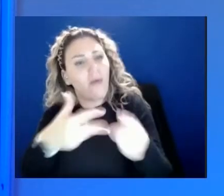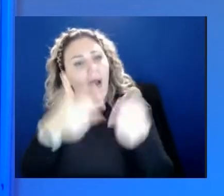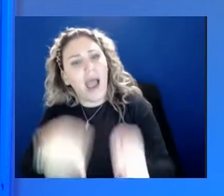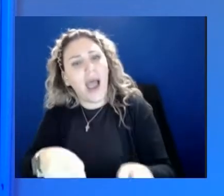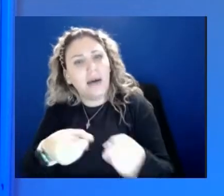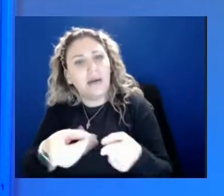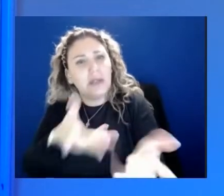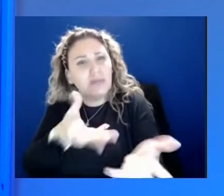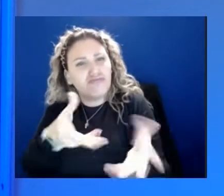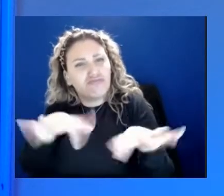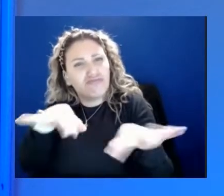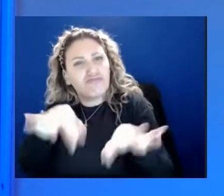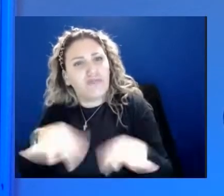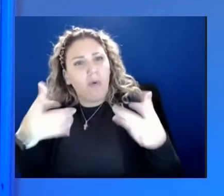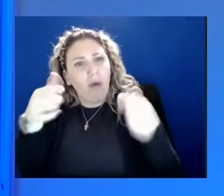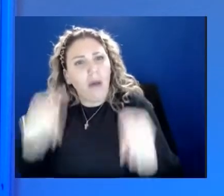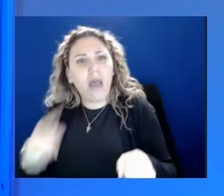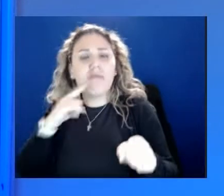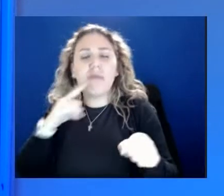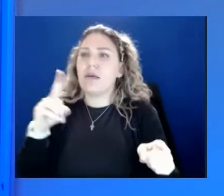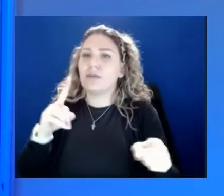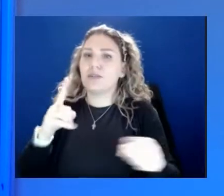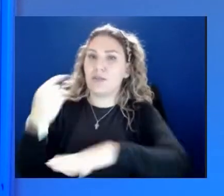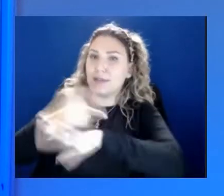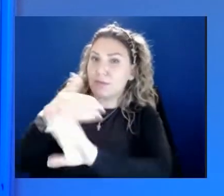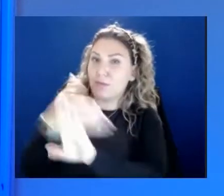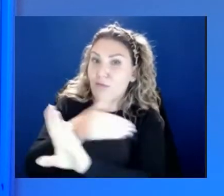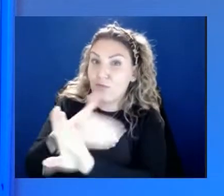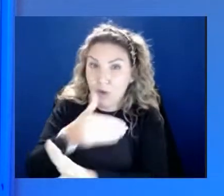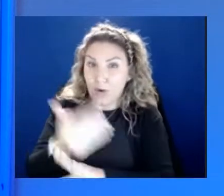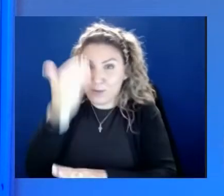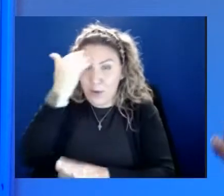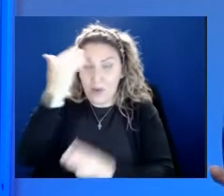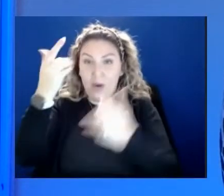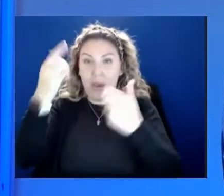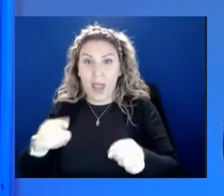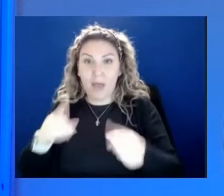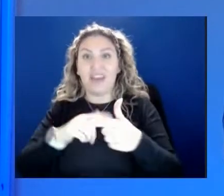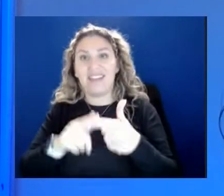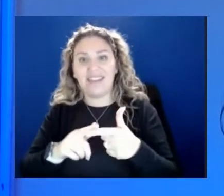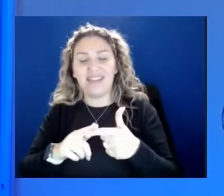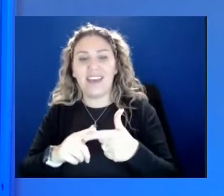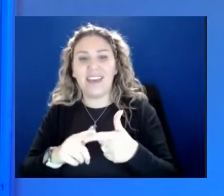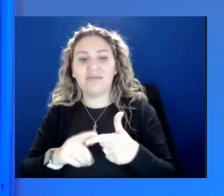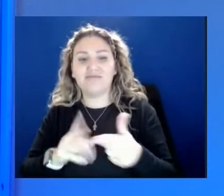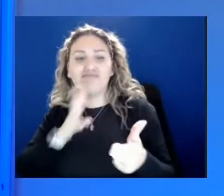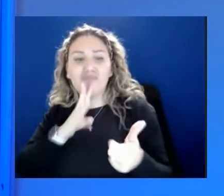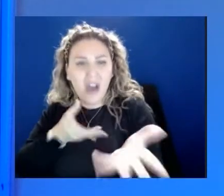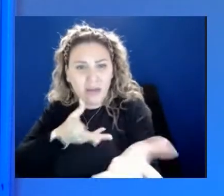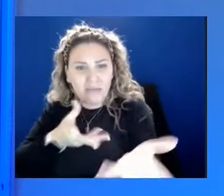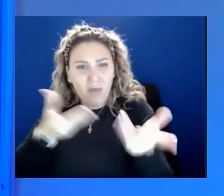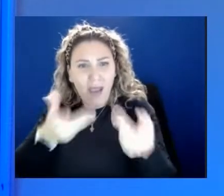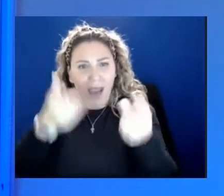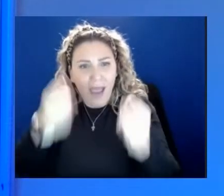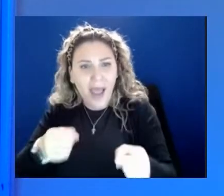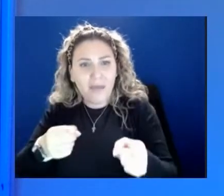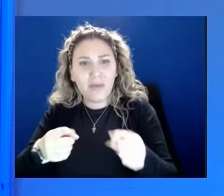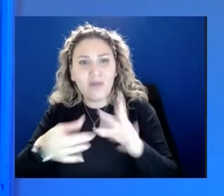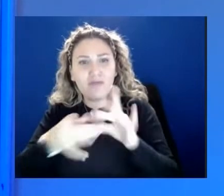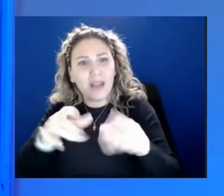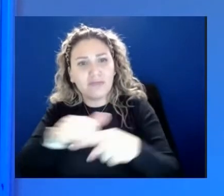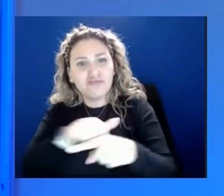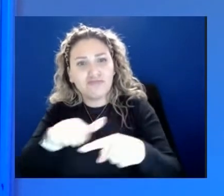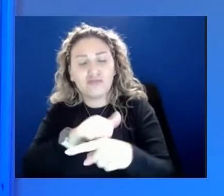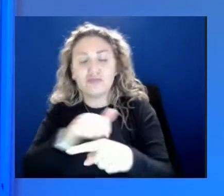prepared, combined with let's talk about how it went, to create less anxiety around the drills, because ultimately they are designed